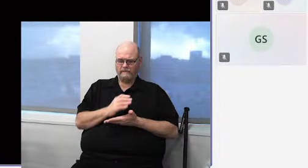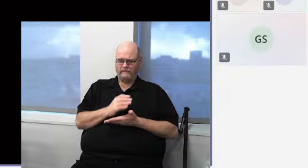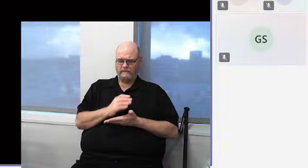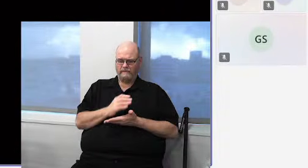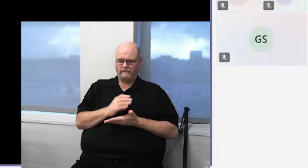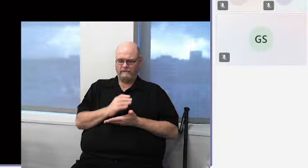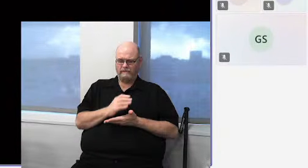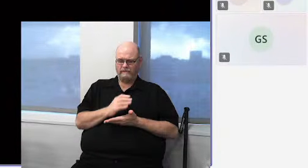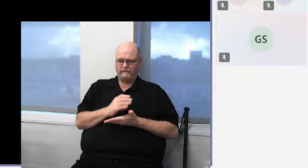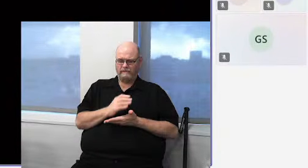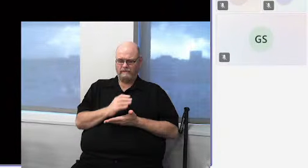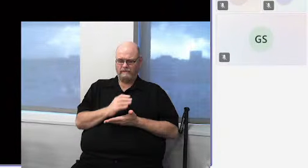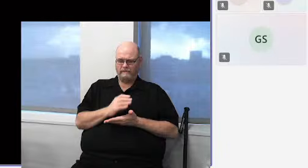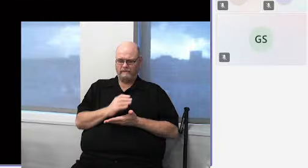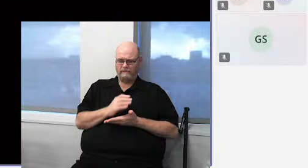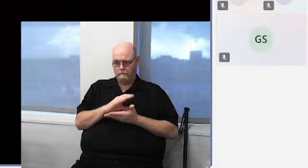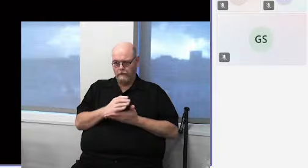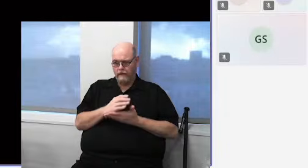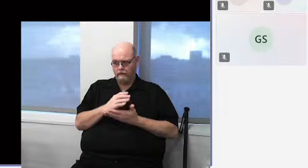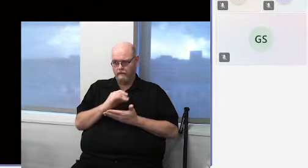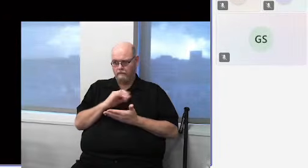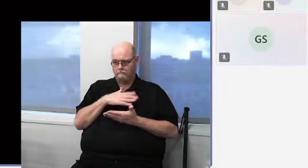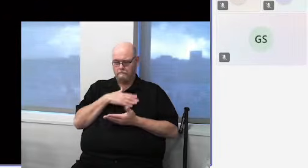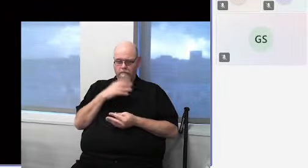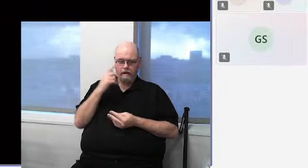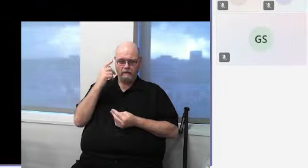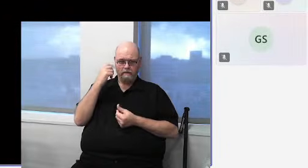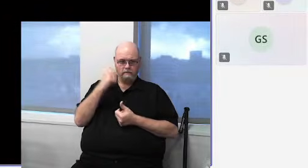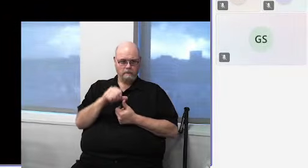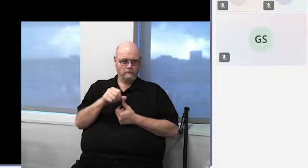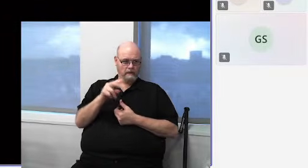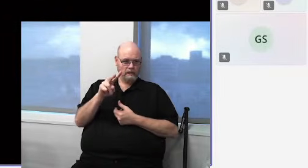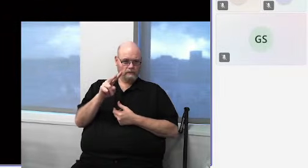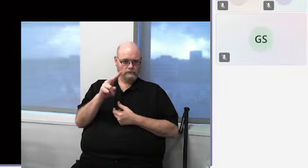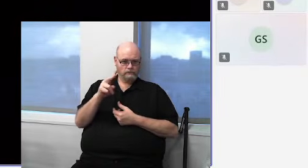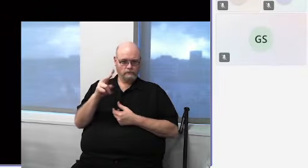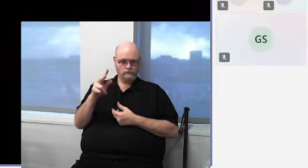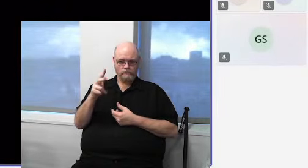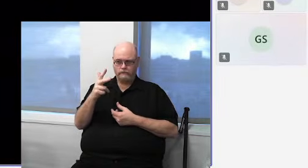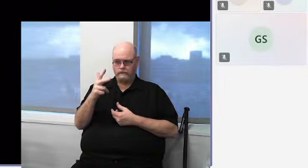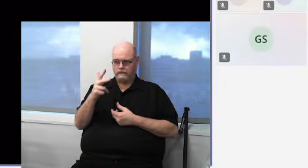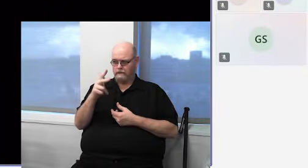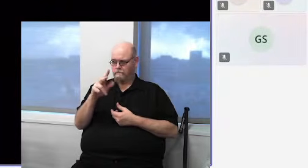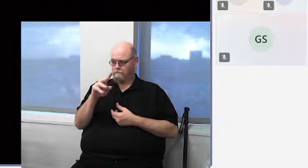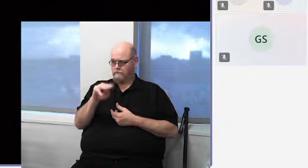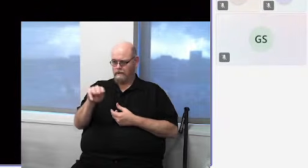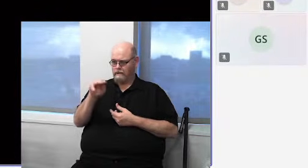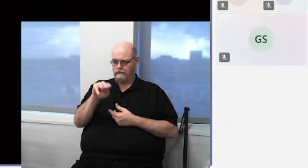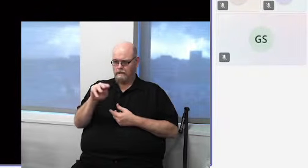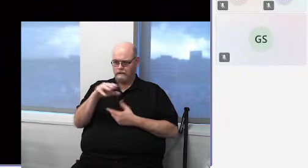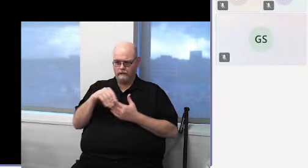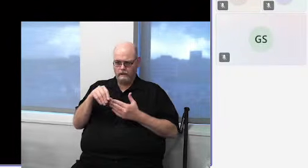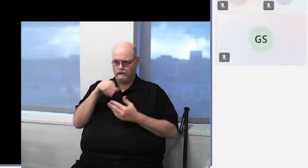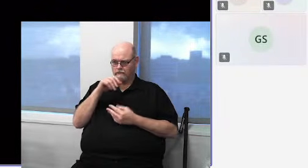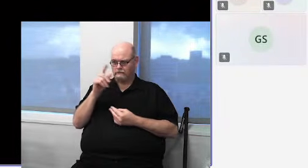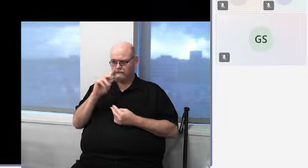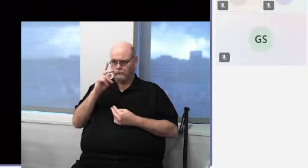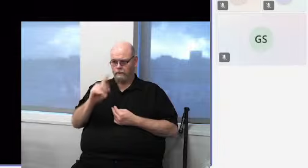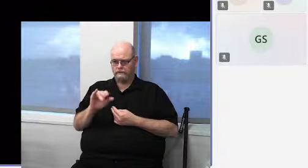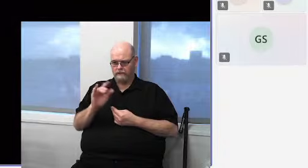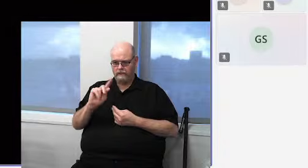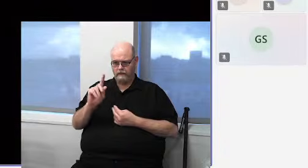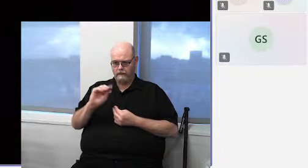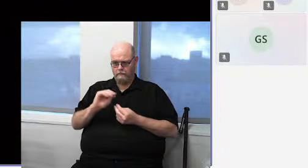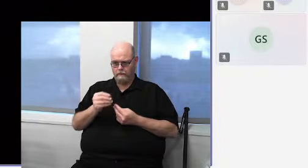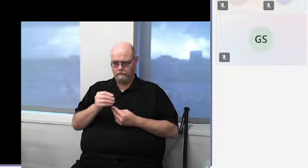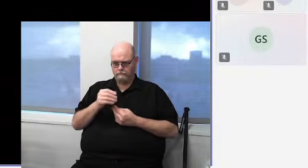the order of those amounts. That's why I like to say recollection. It's more in the $2 to $3 million. So I need to